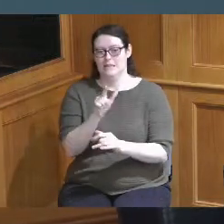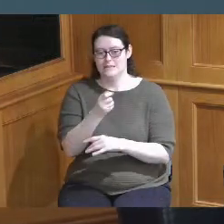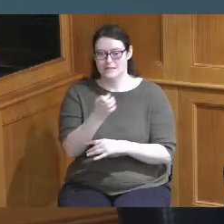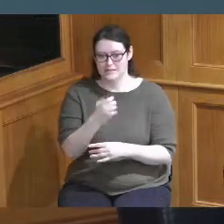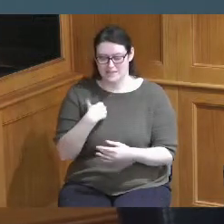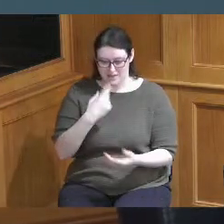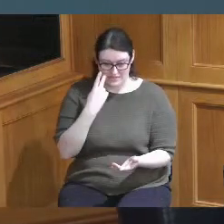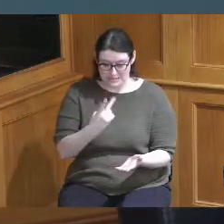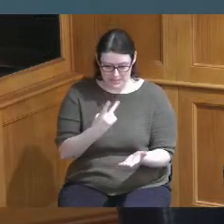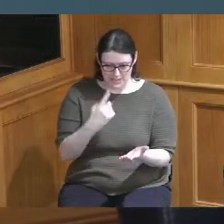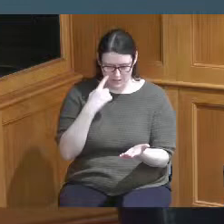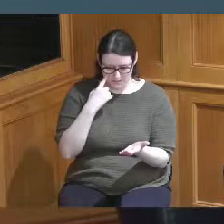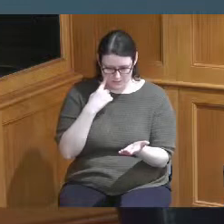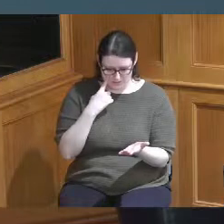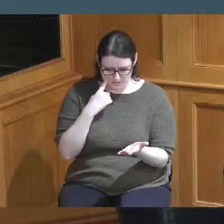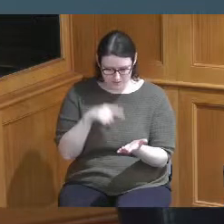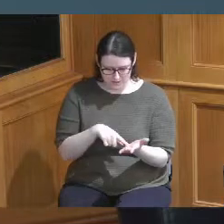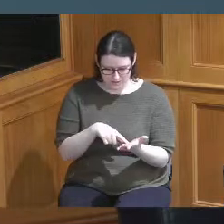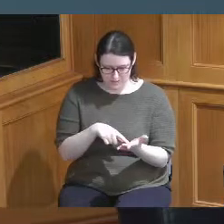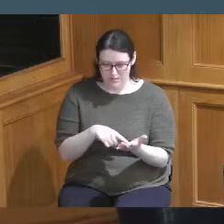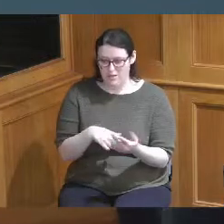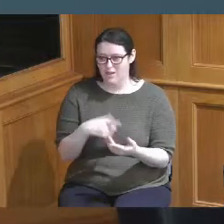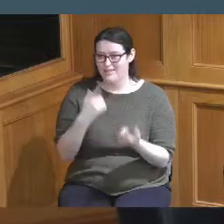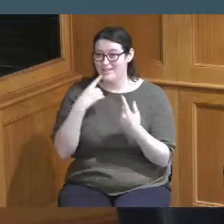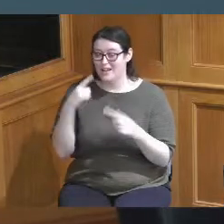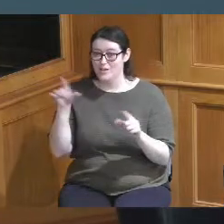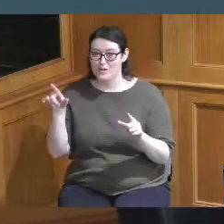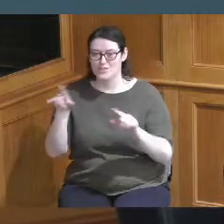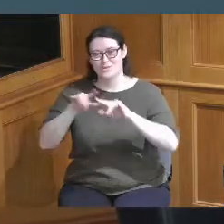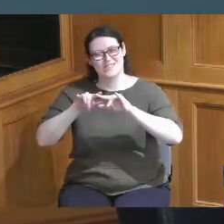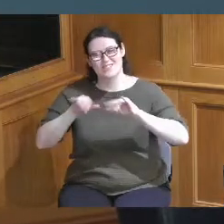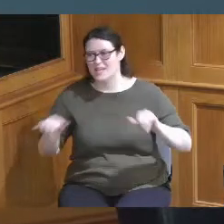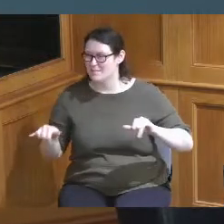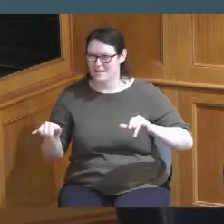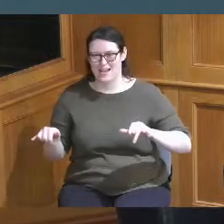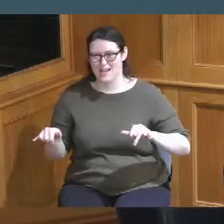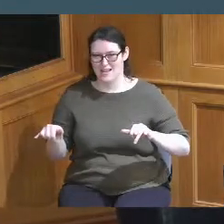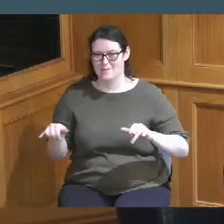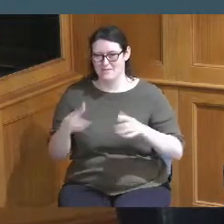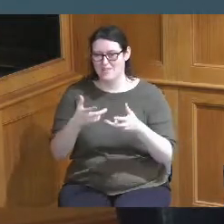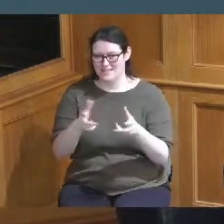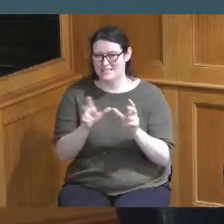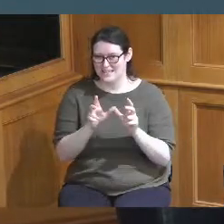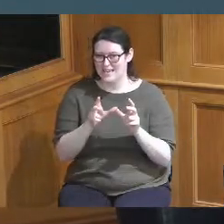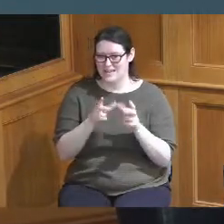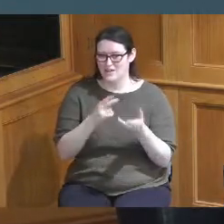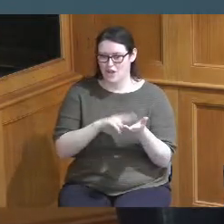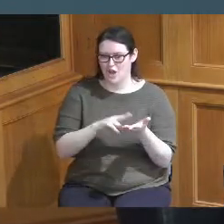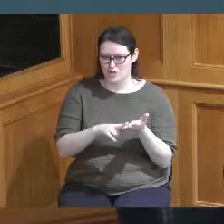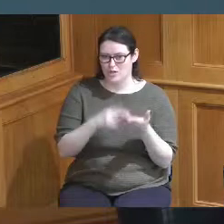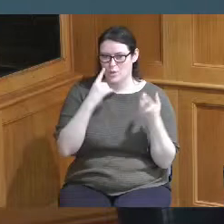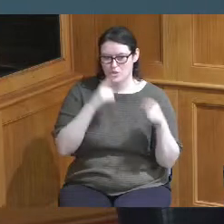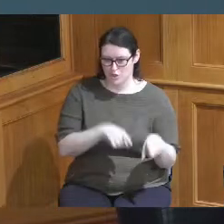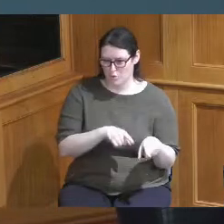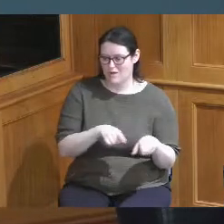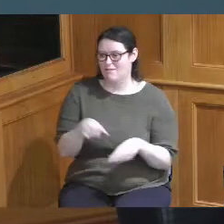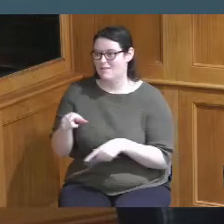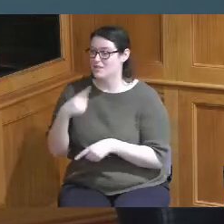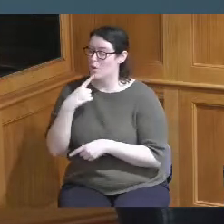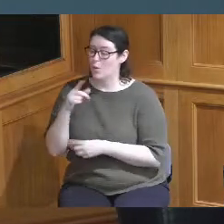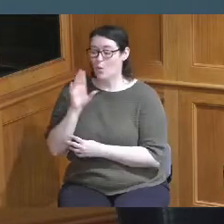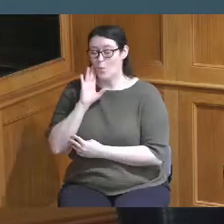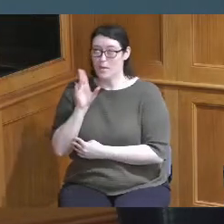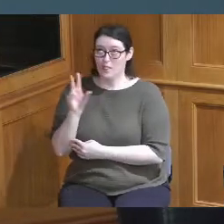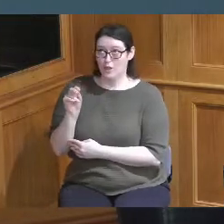seen. The declaration was made at the same time that the stadium contract was agreed upon.